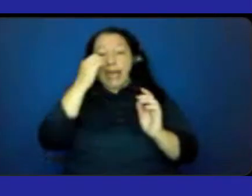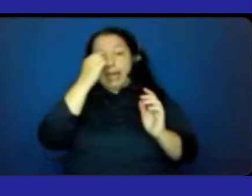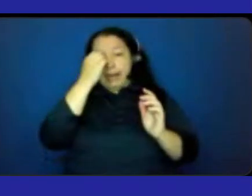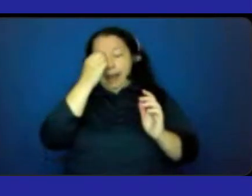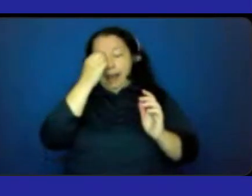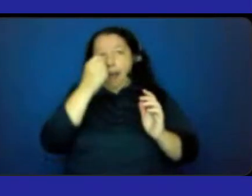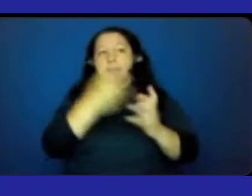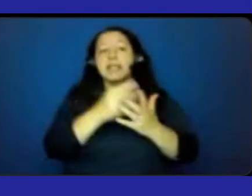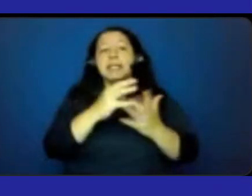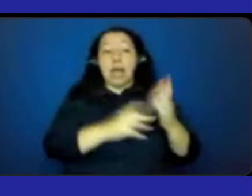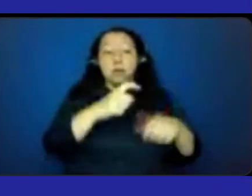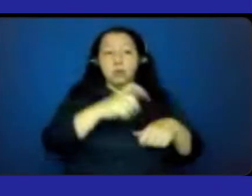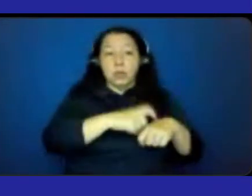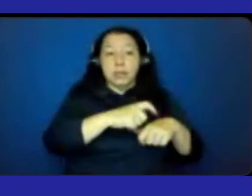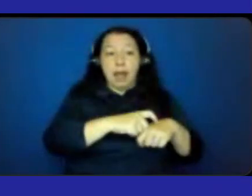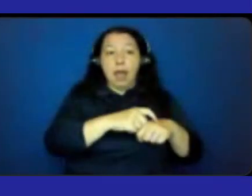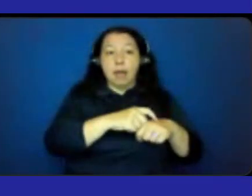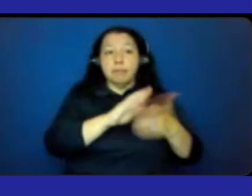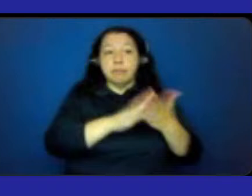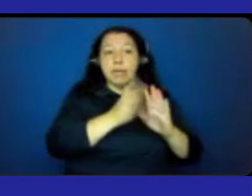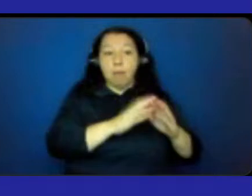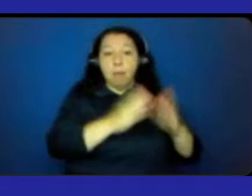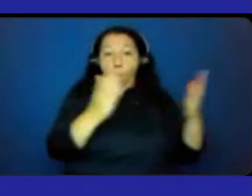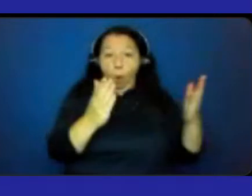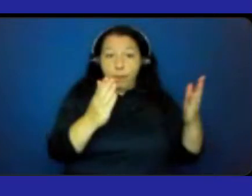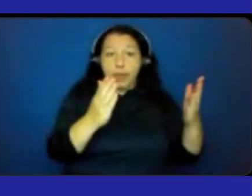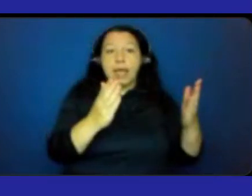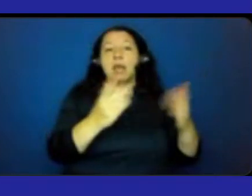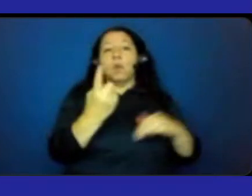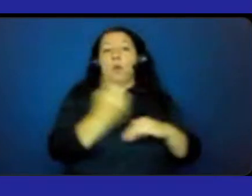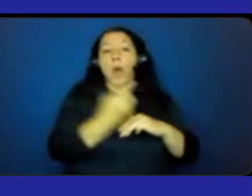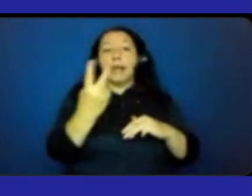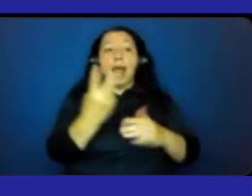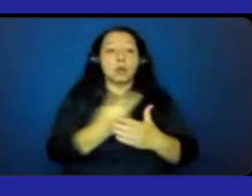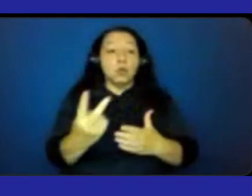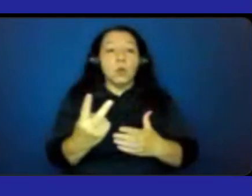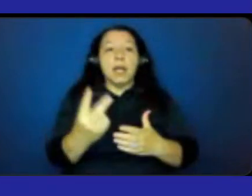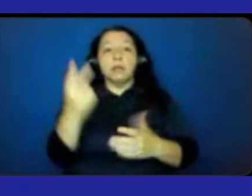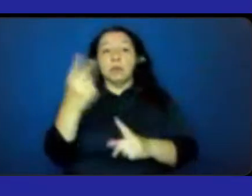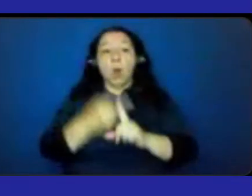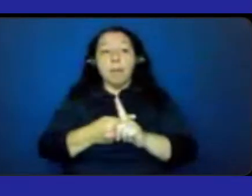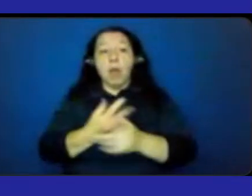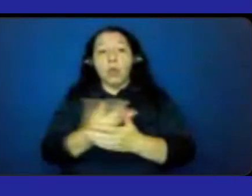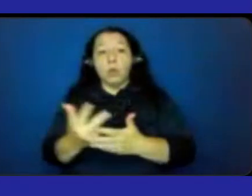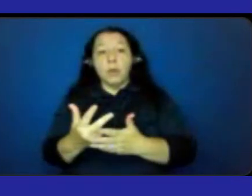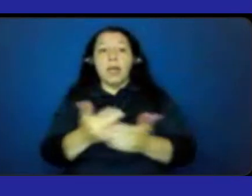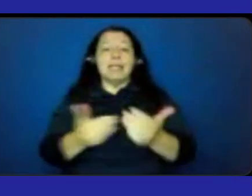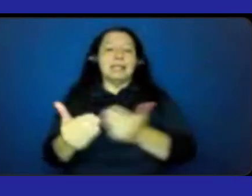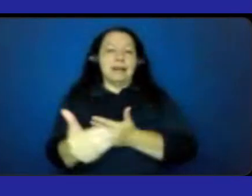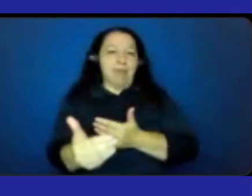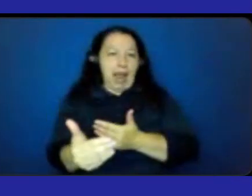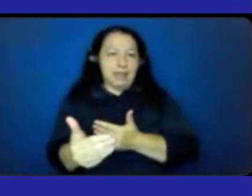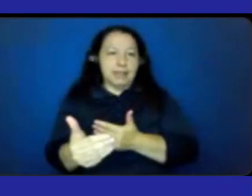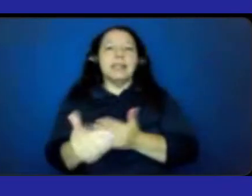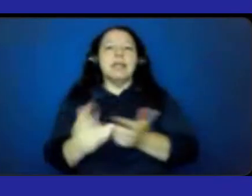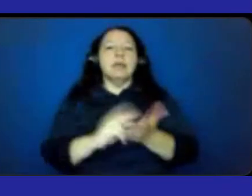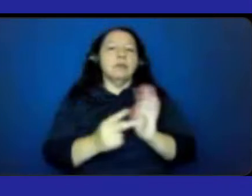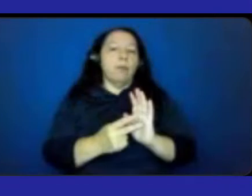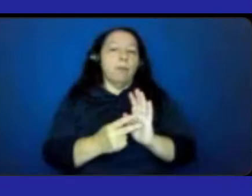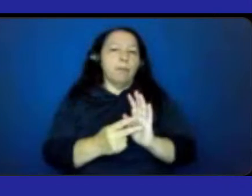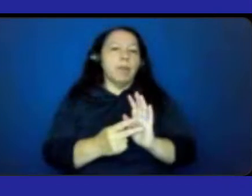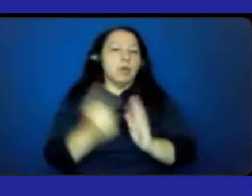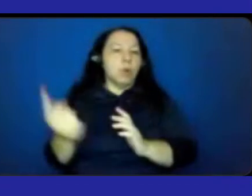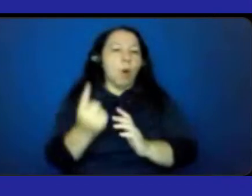schedule times open up, whether it's 1 day, 2 weeks, a month, or 3 months in advance, which means that there's always